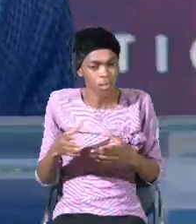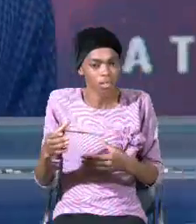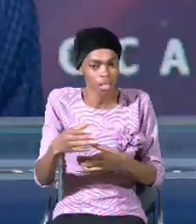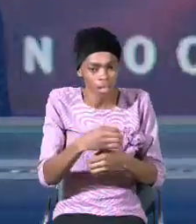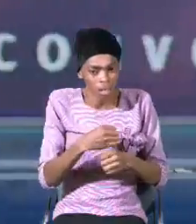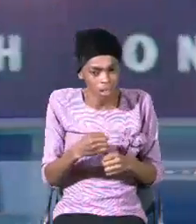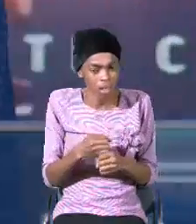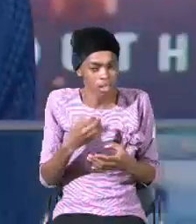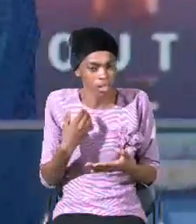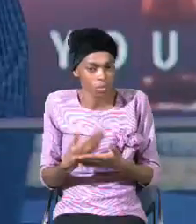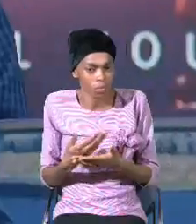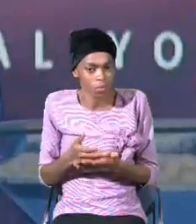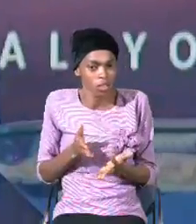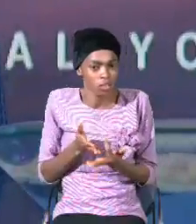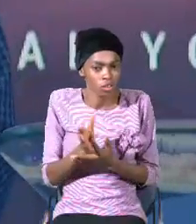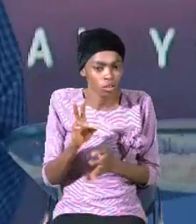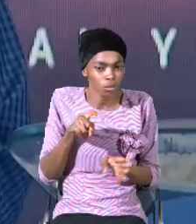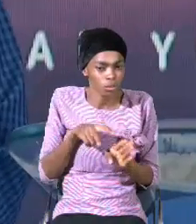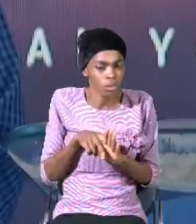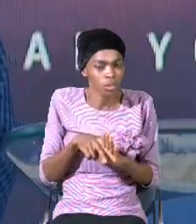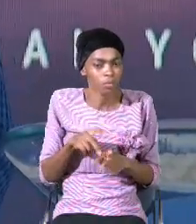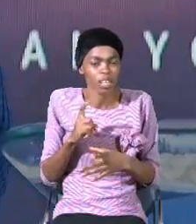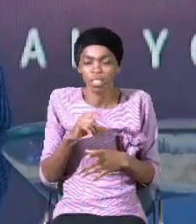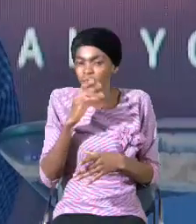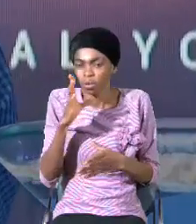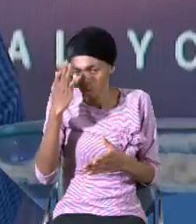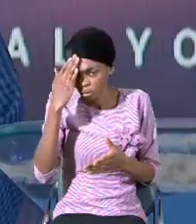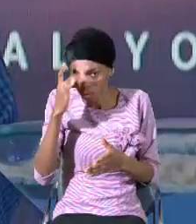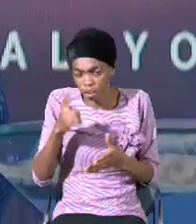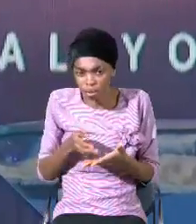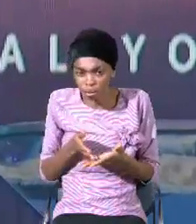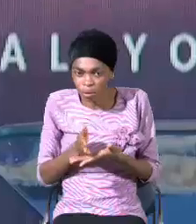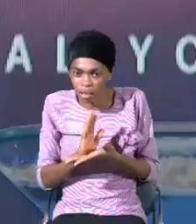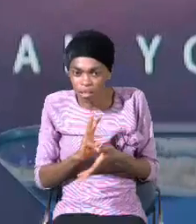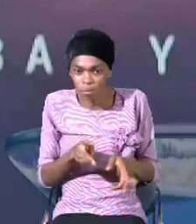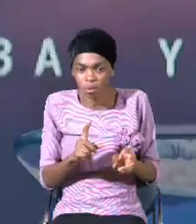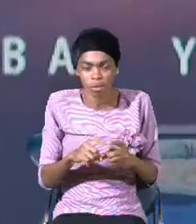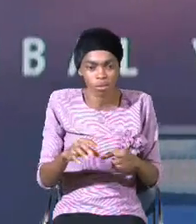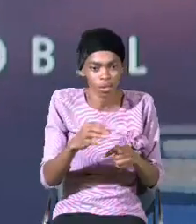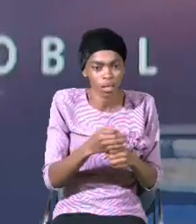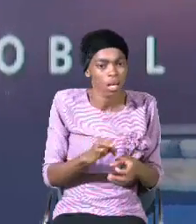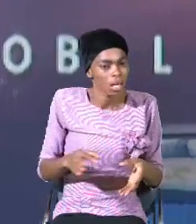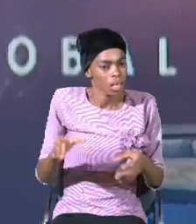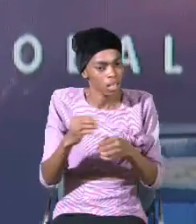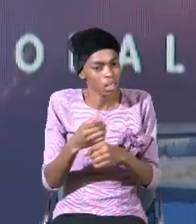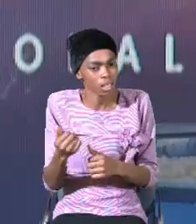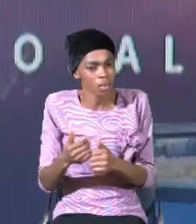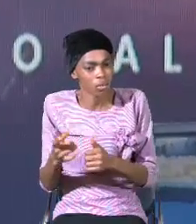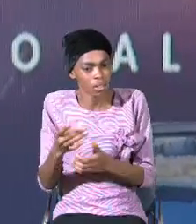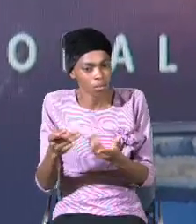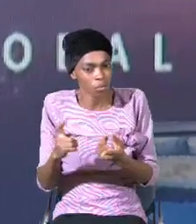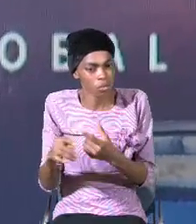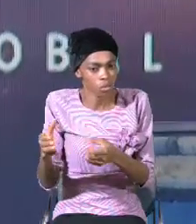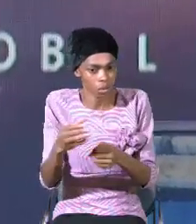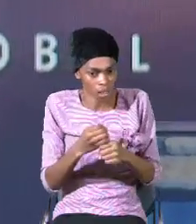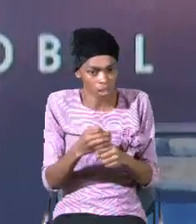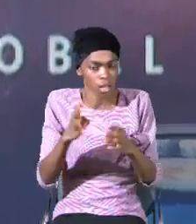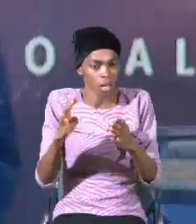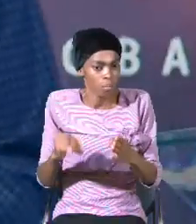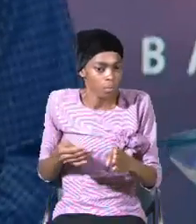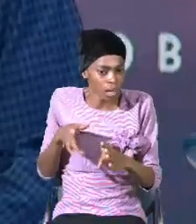way to get whatever he wants to get. He gets everything by cheating. He gets everything by spying.